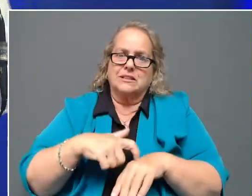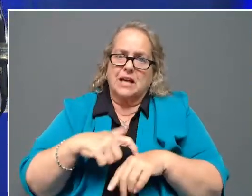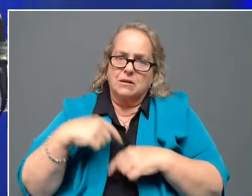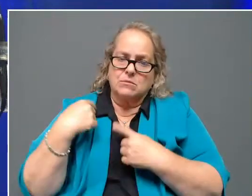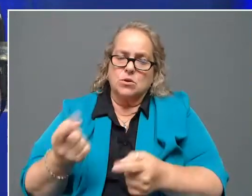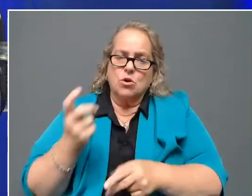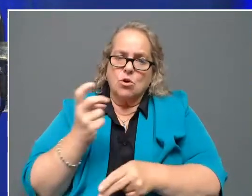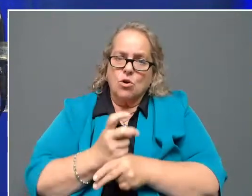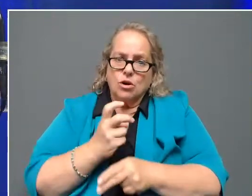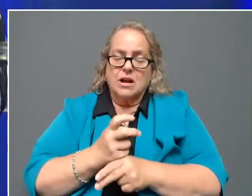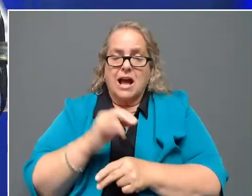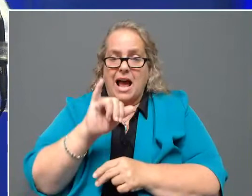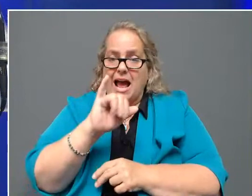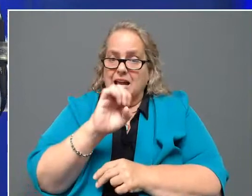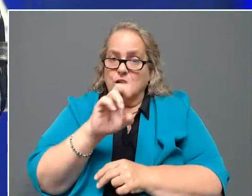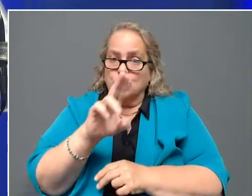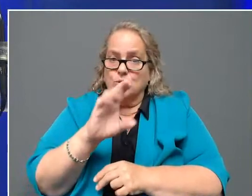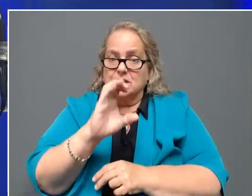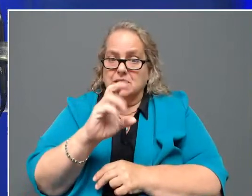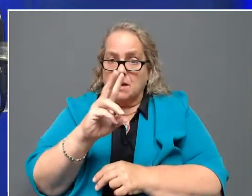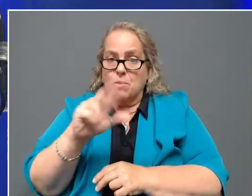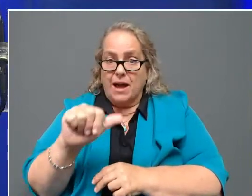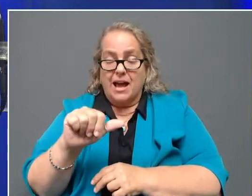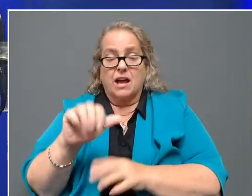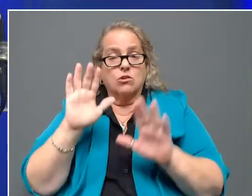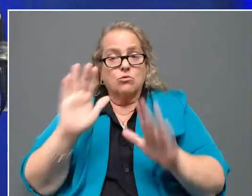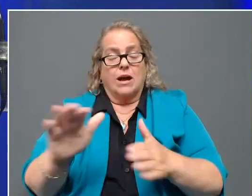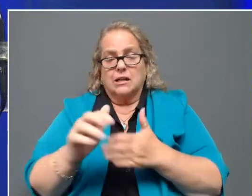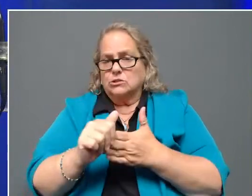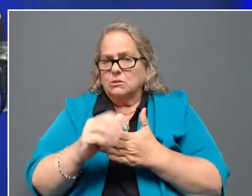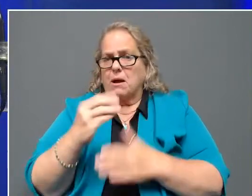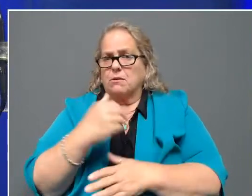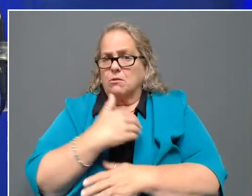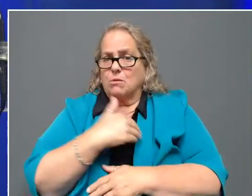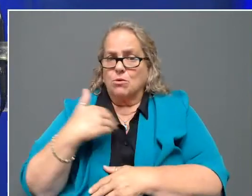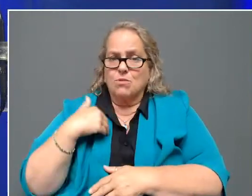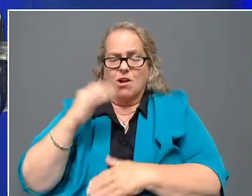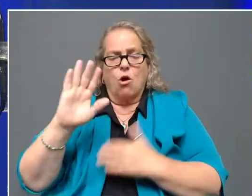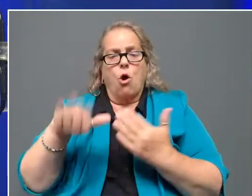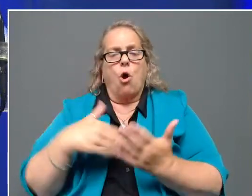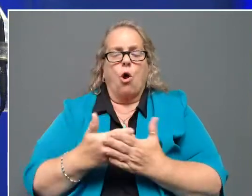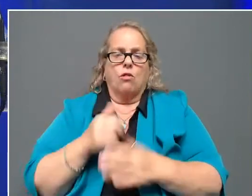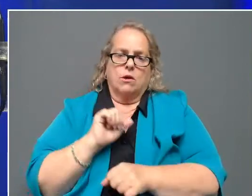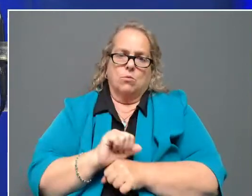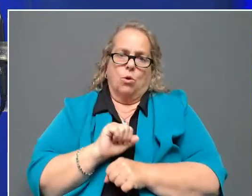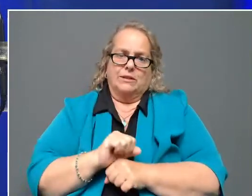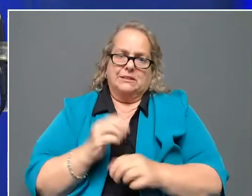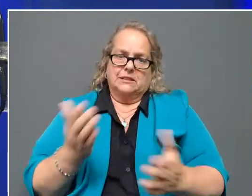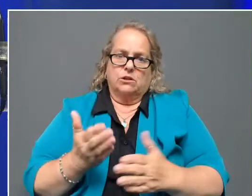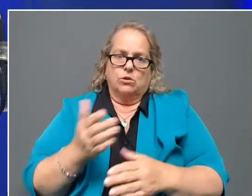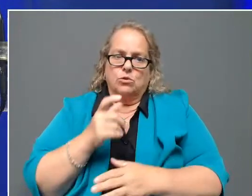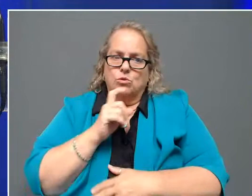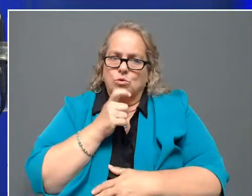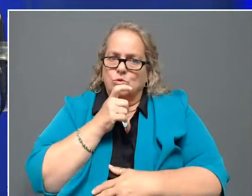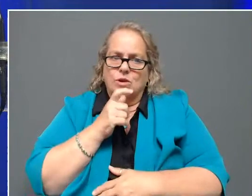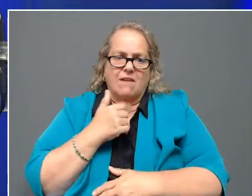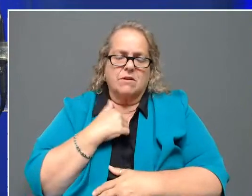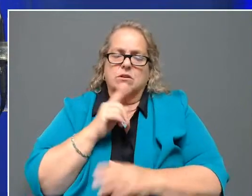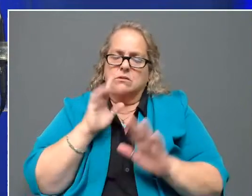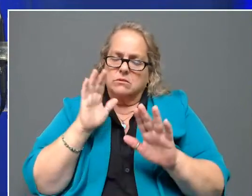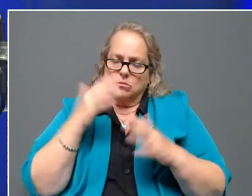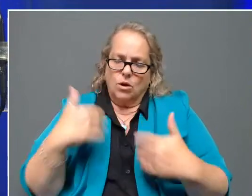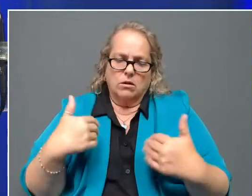CWA, the great leadership there, and the membership, and of course all the employees here who have such dedication to